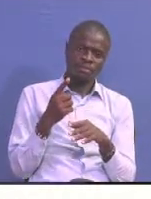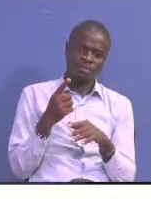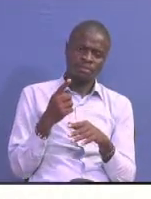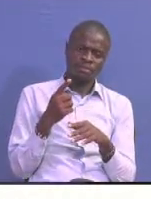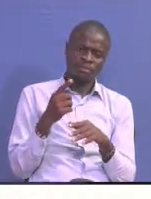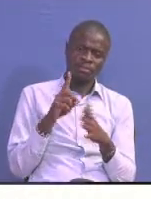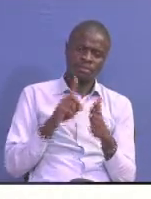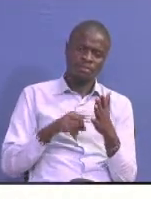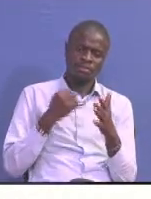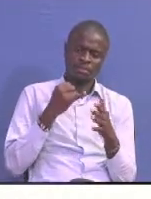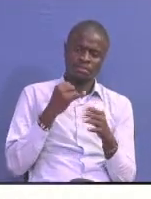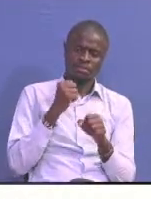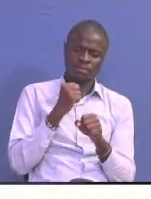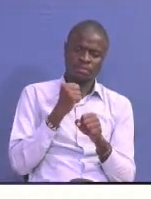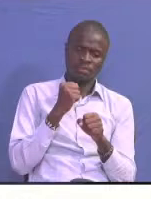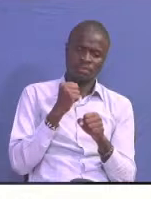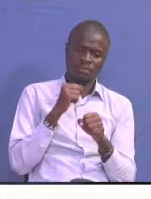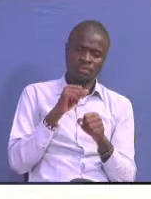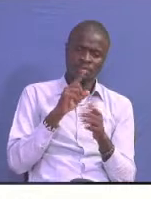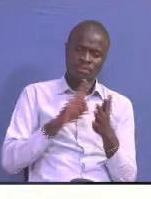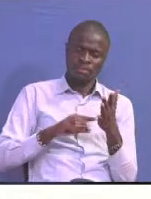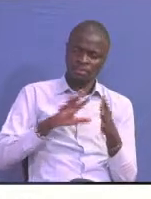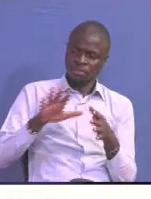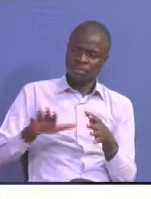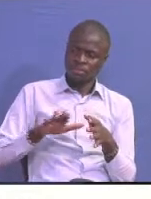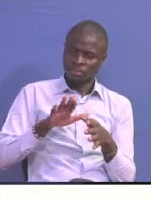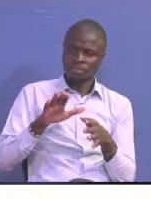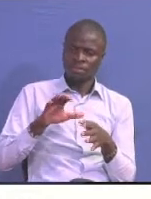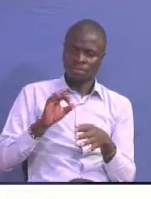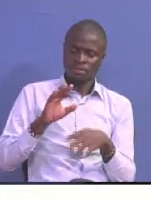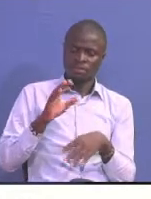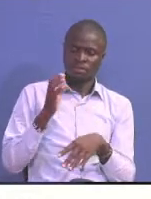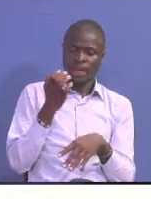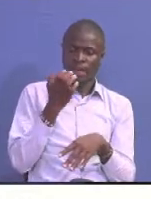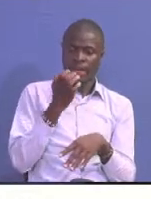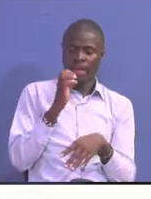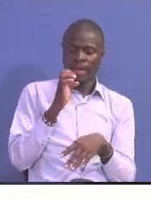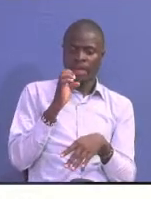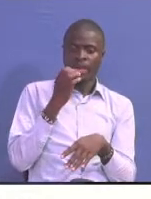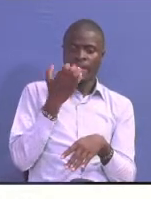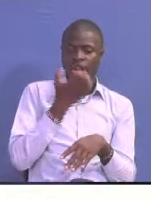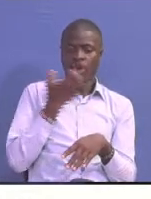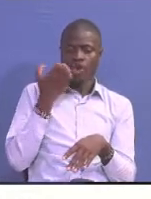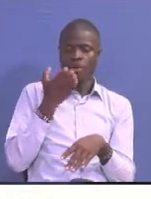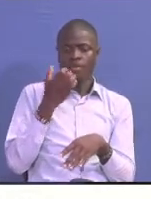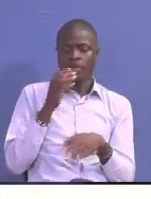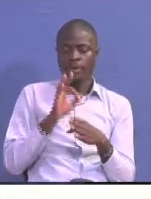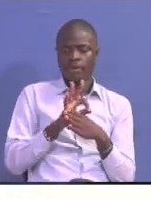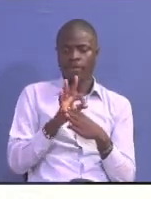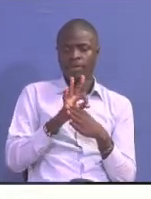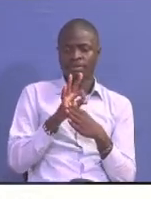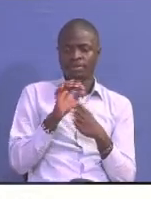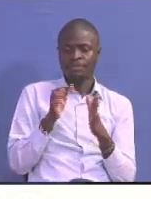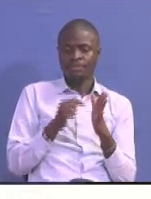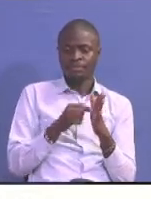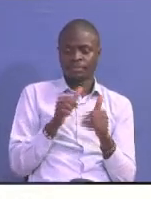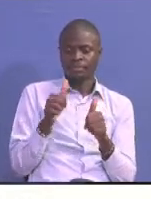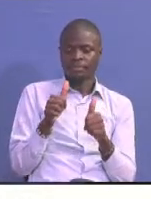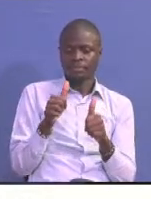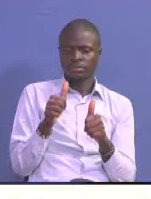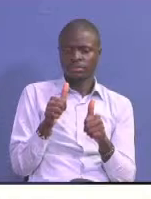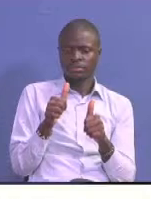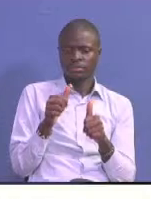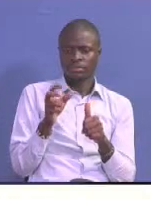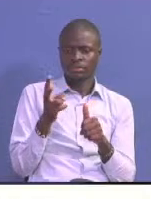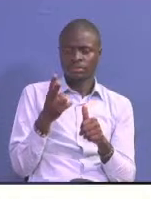what is the role or what's the place of endowment fund? Because I think that is something that can be picked by Kenyatta University. The